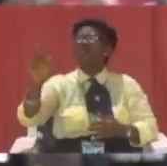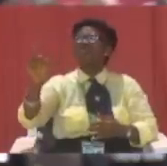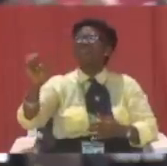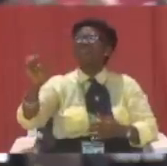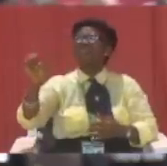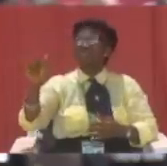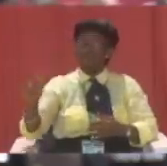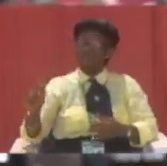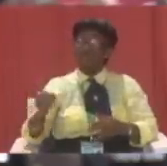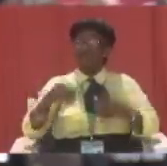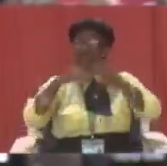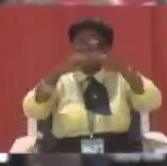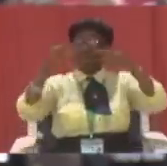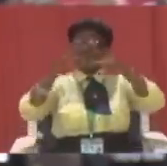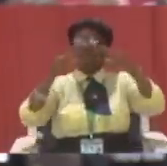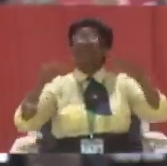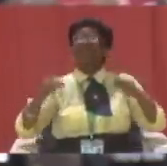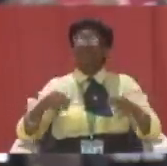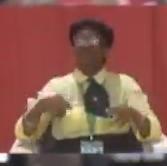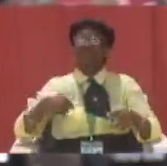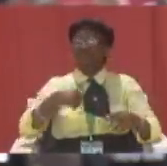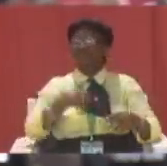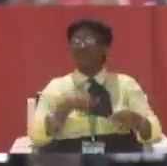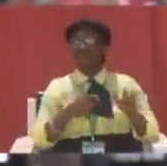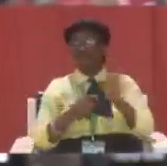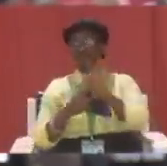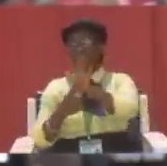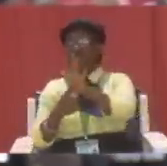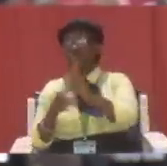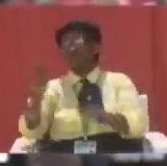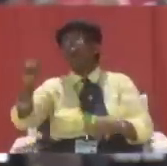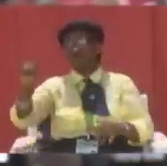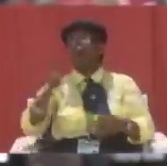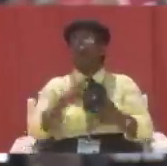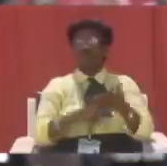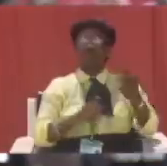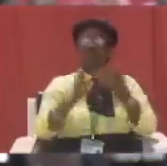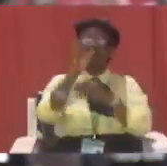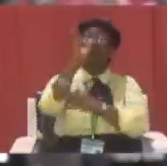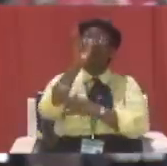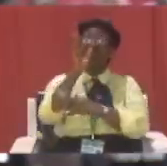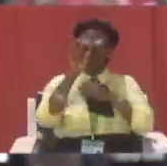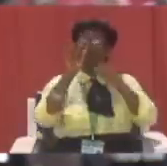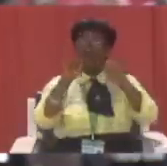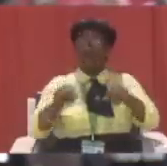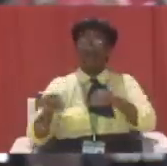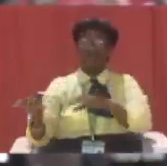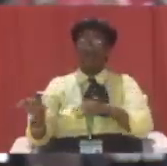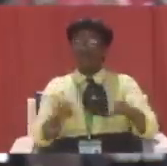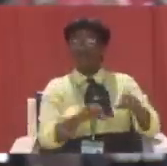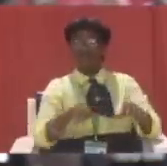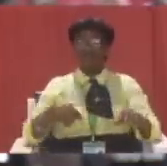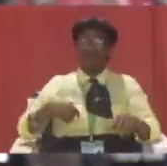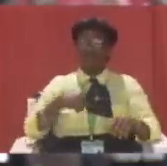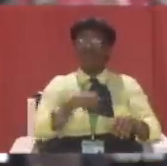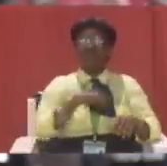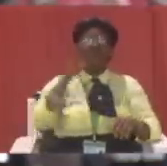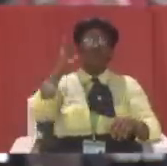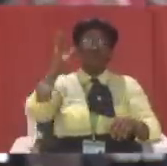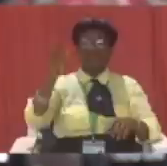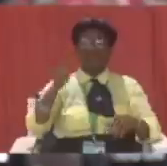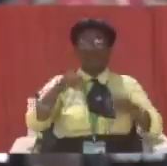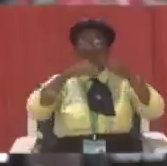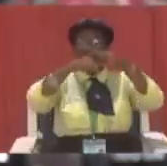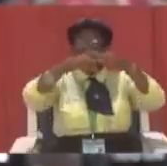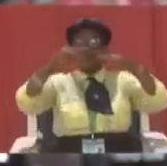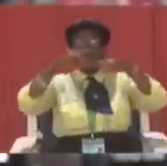do. We built not just a bungalow, they said it was a bungalow. We will build one that is not